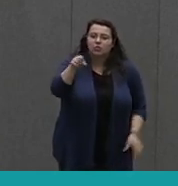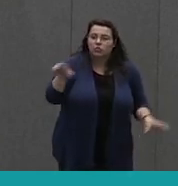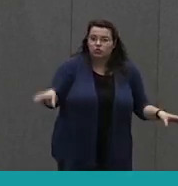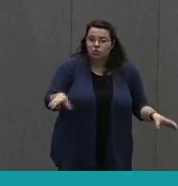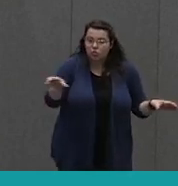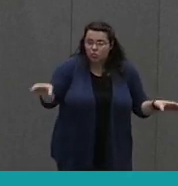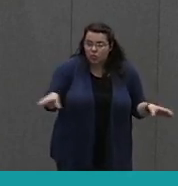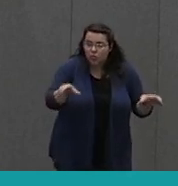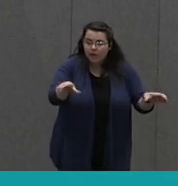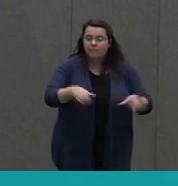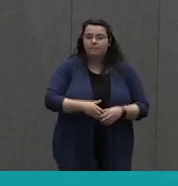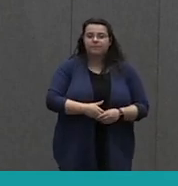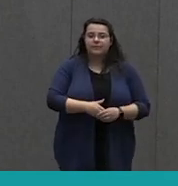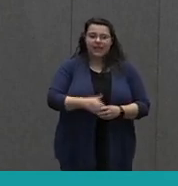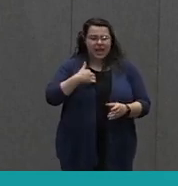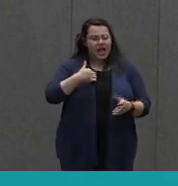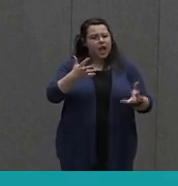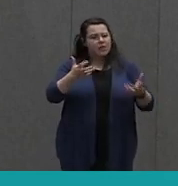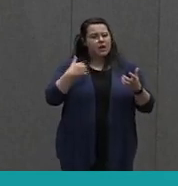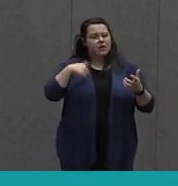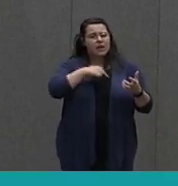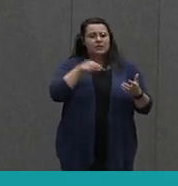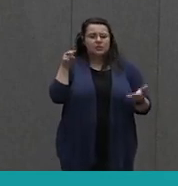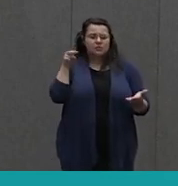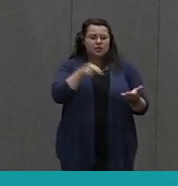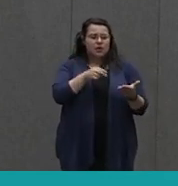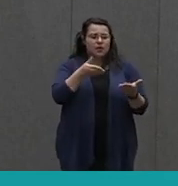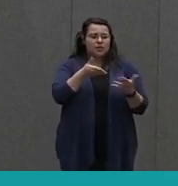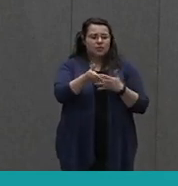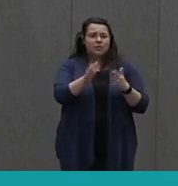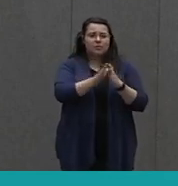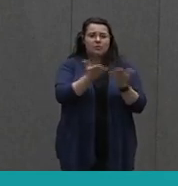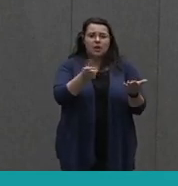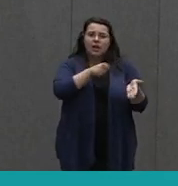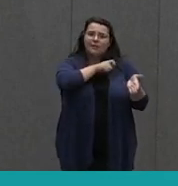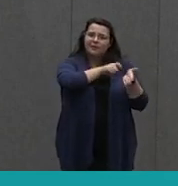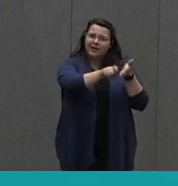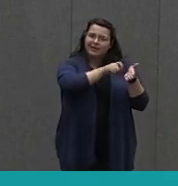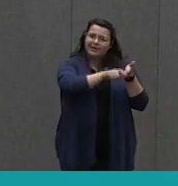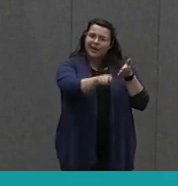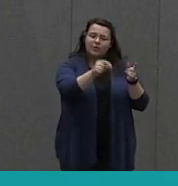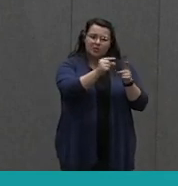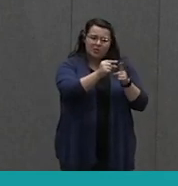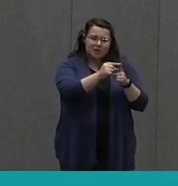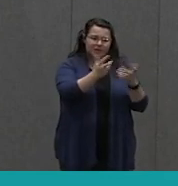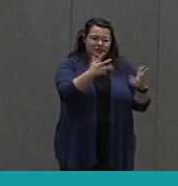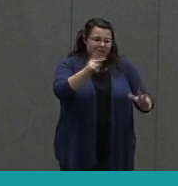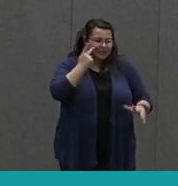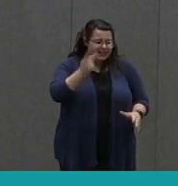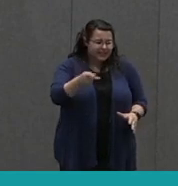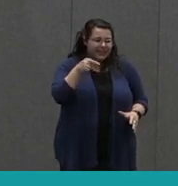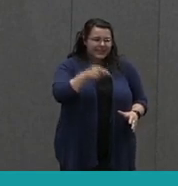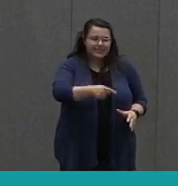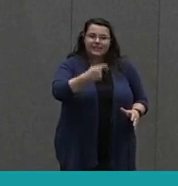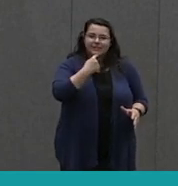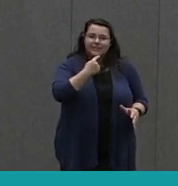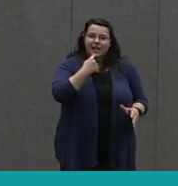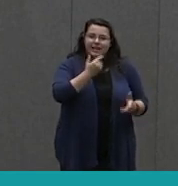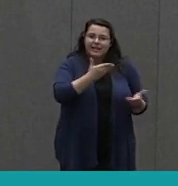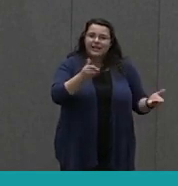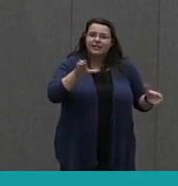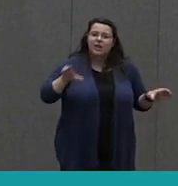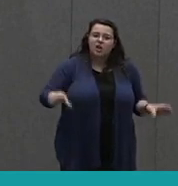saw today when we were reading our book. There were two different kinds. One kind of word was a verb, and